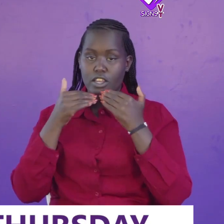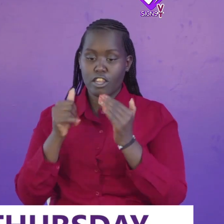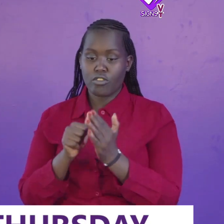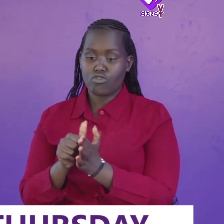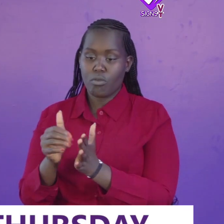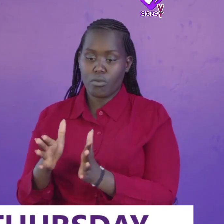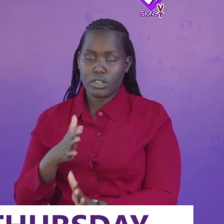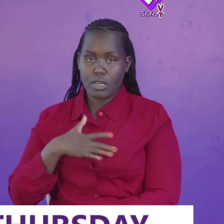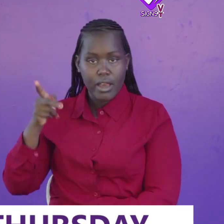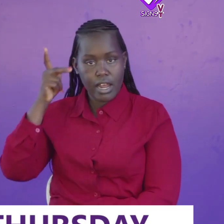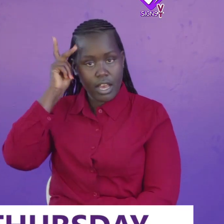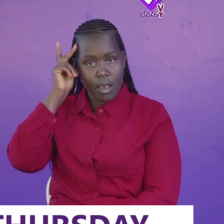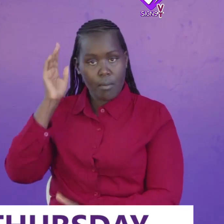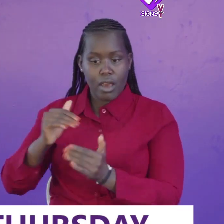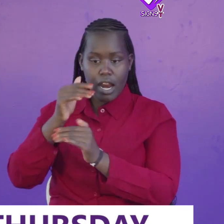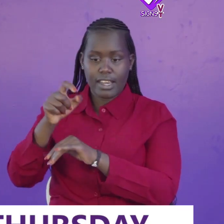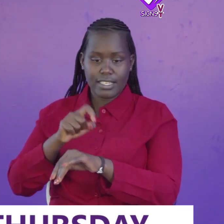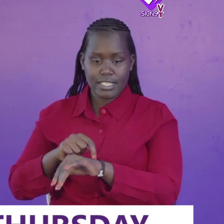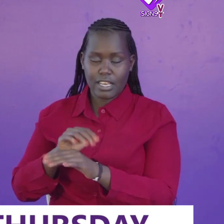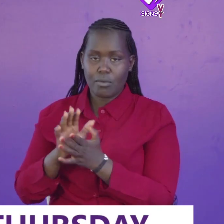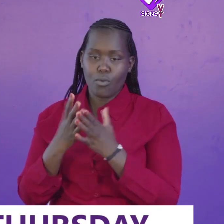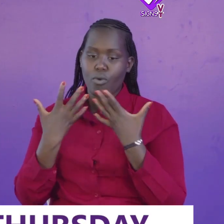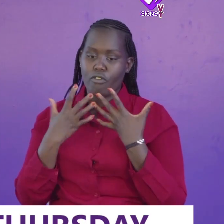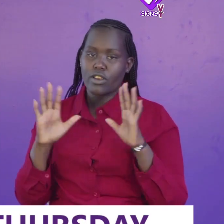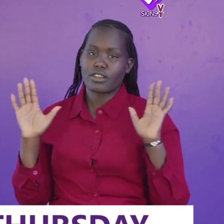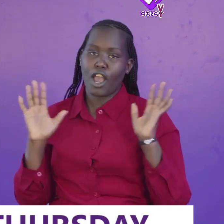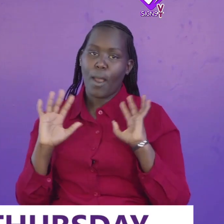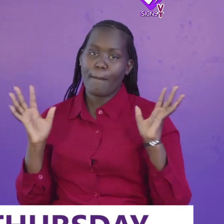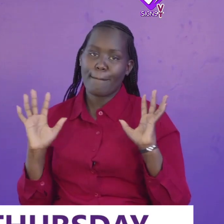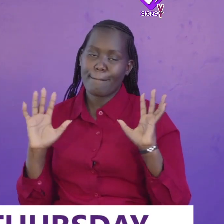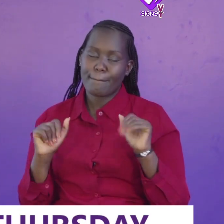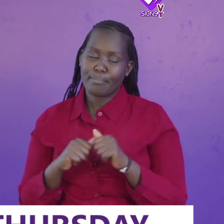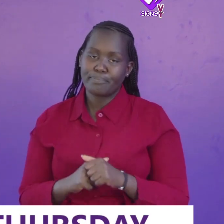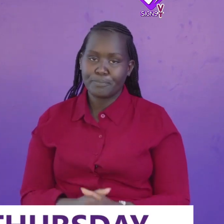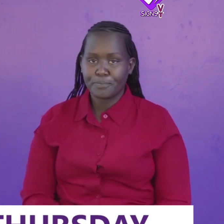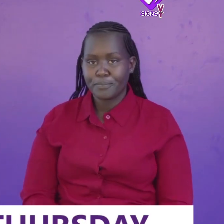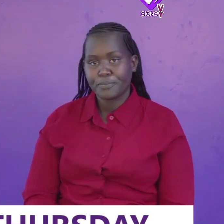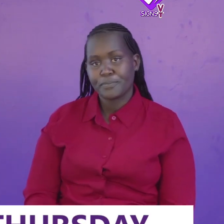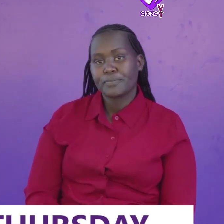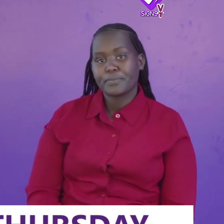producer Kamau. Till next time, it's a wrap. Bye. Bye.